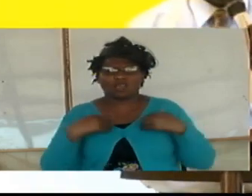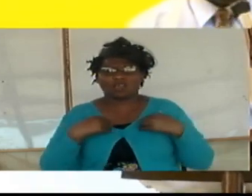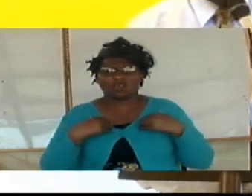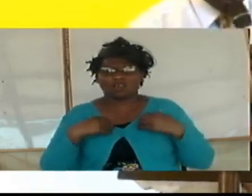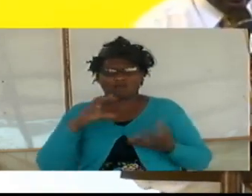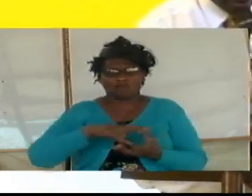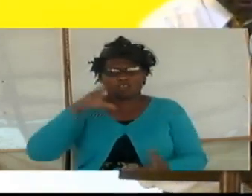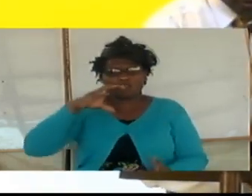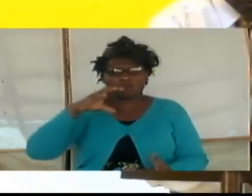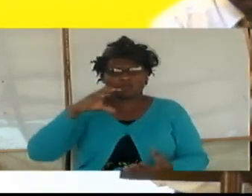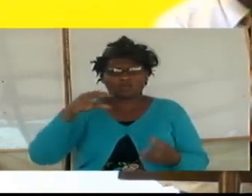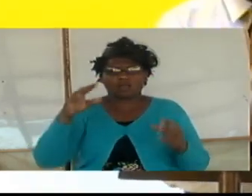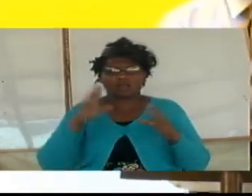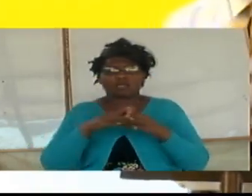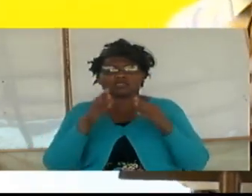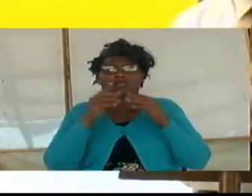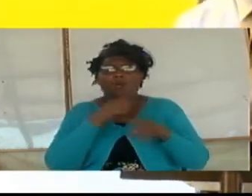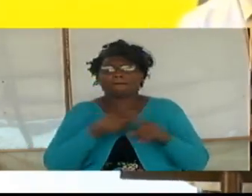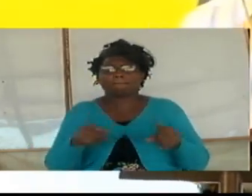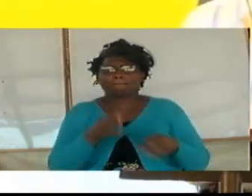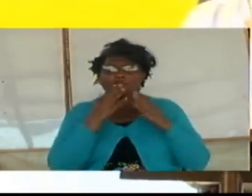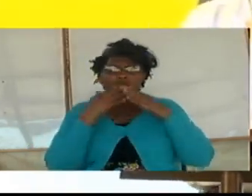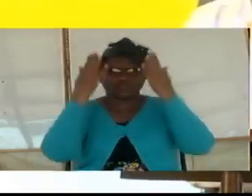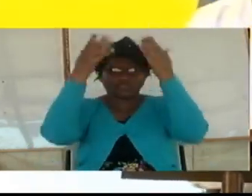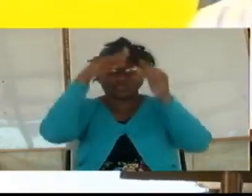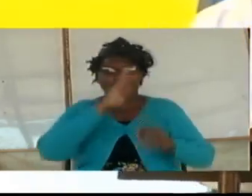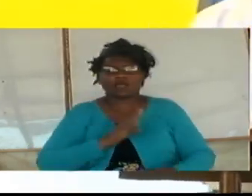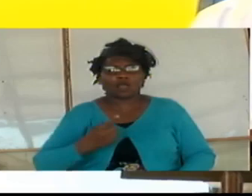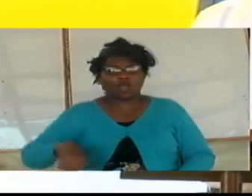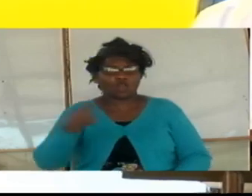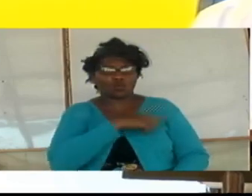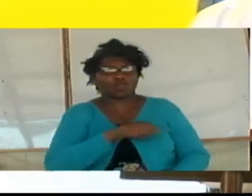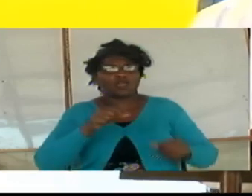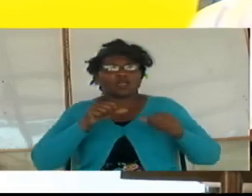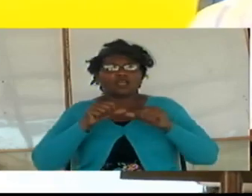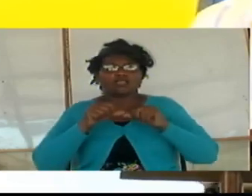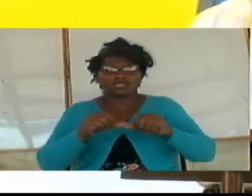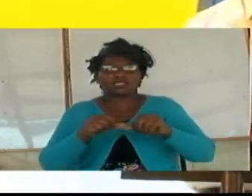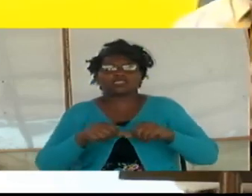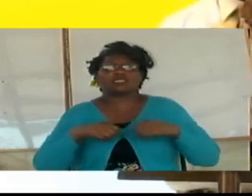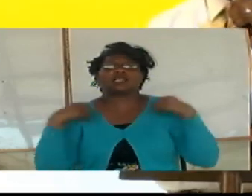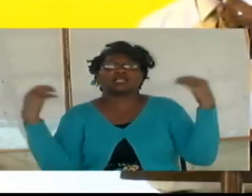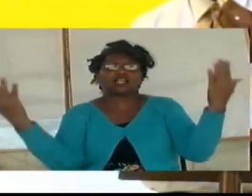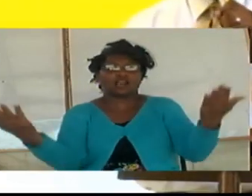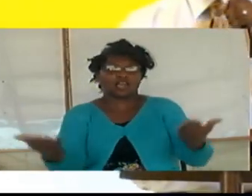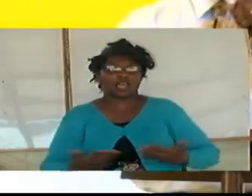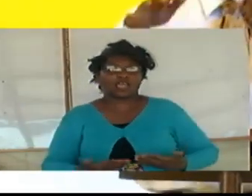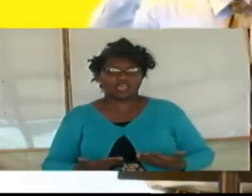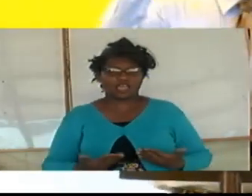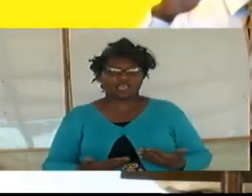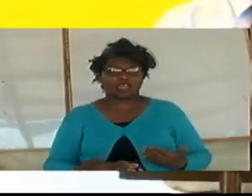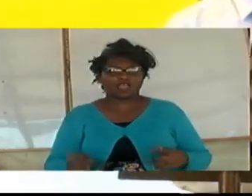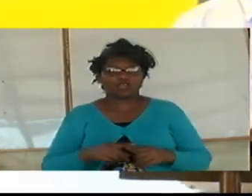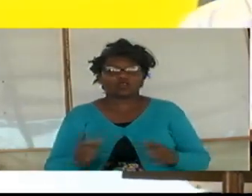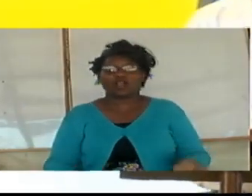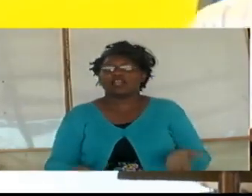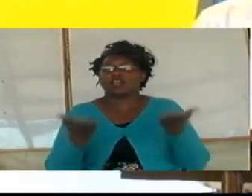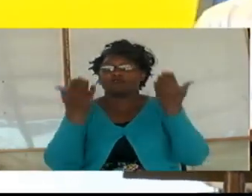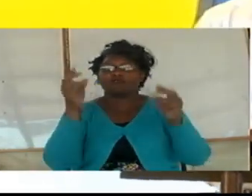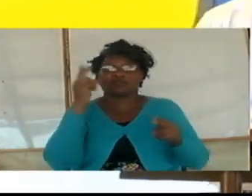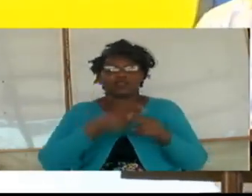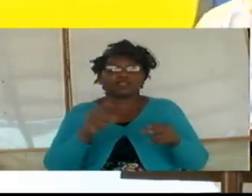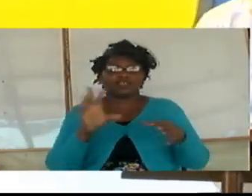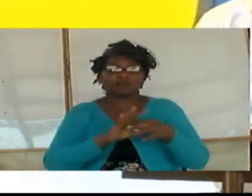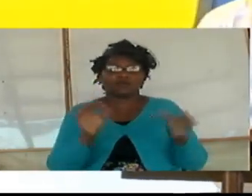still here. We can still assemble in the presence of King Jesus and lift his name up and declare